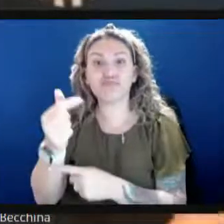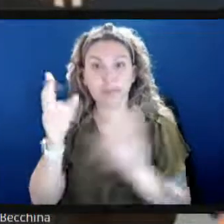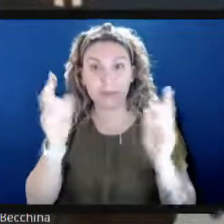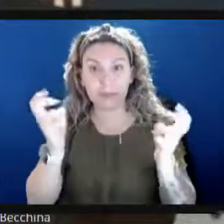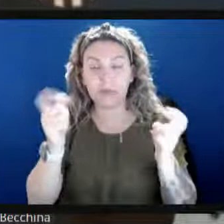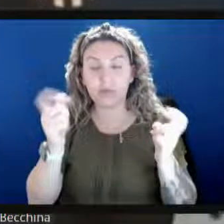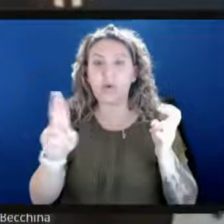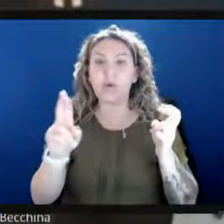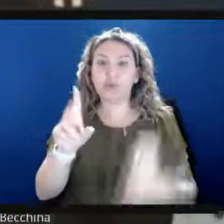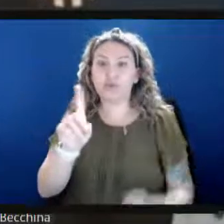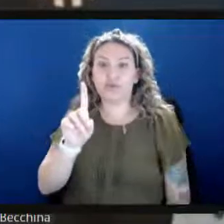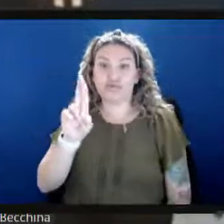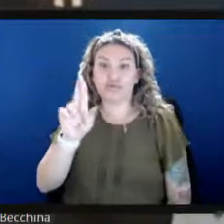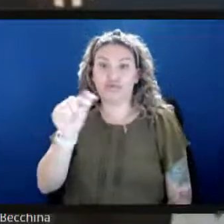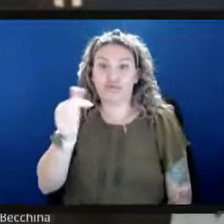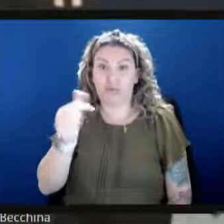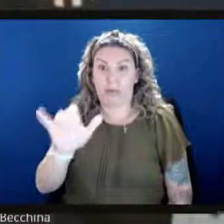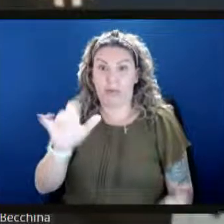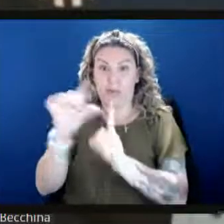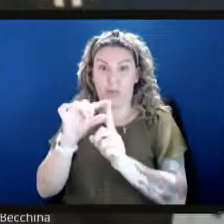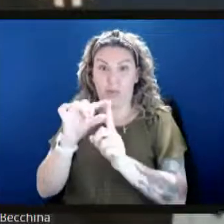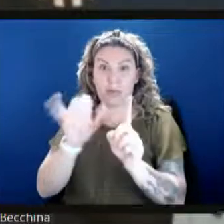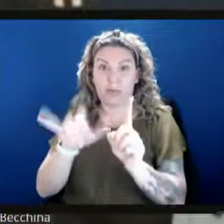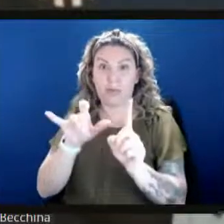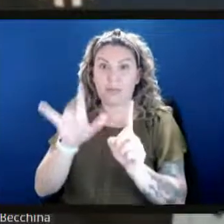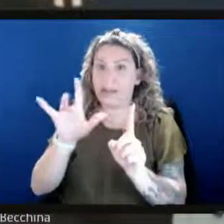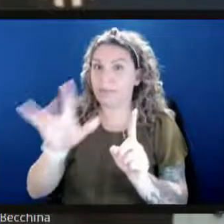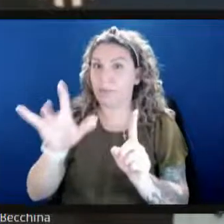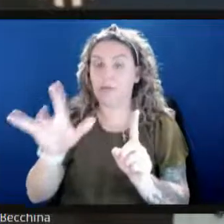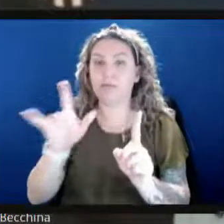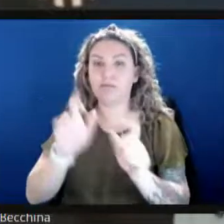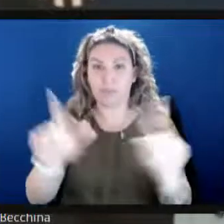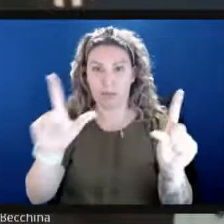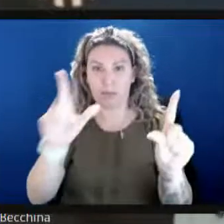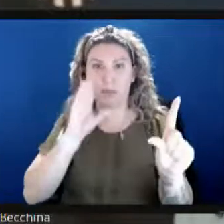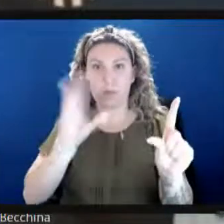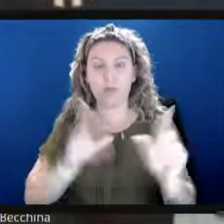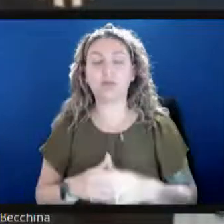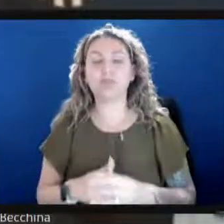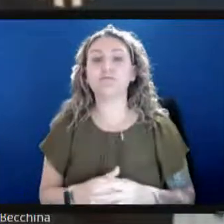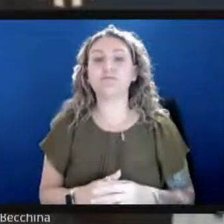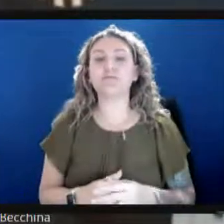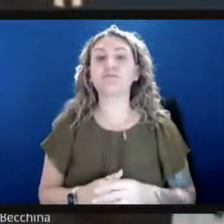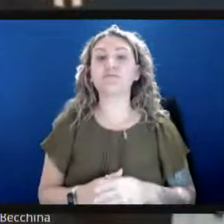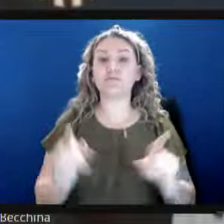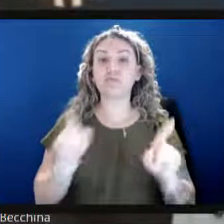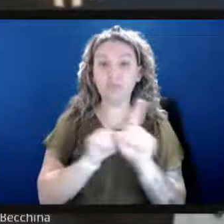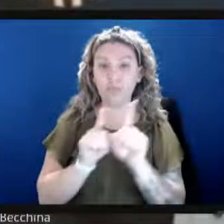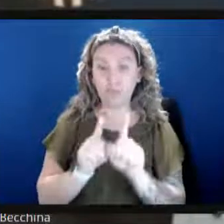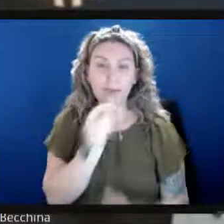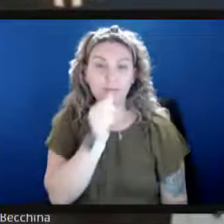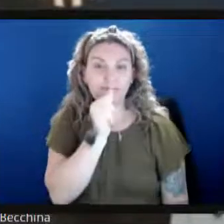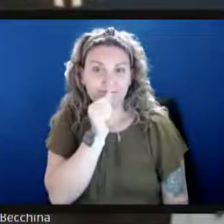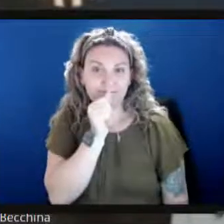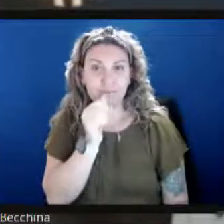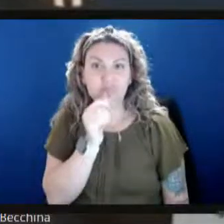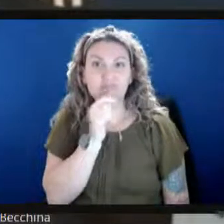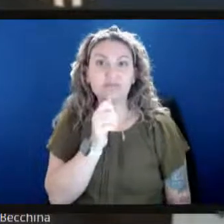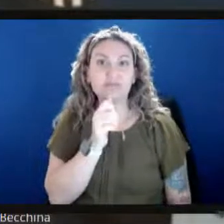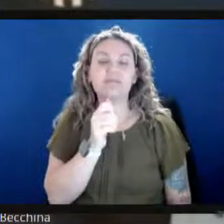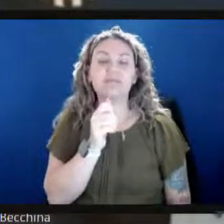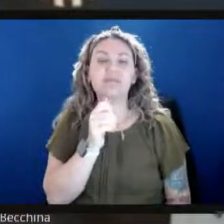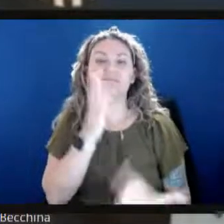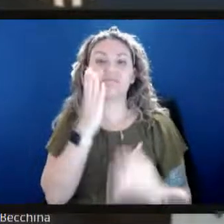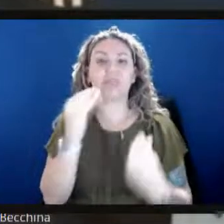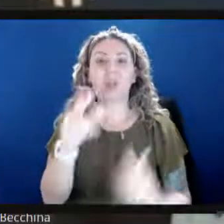drug, it'll take them right to that. They're also able to take anonymous notifications on our TIPS